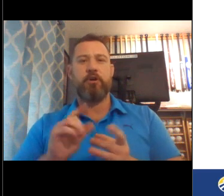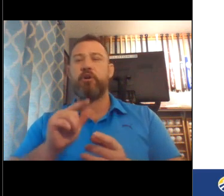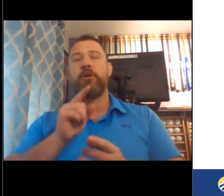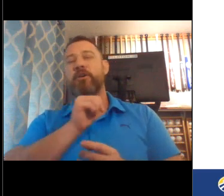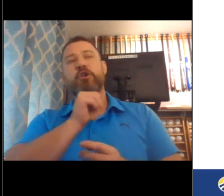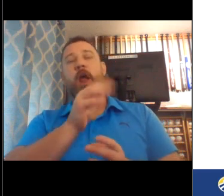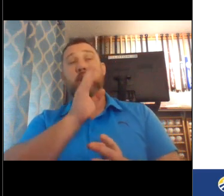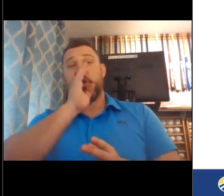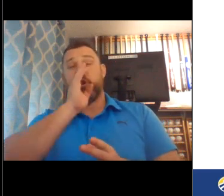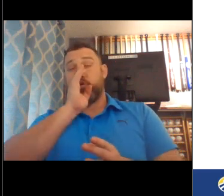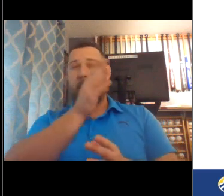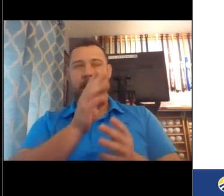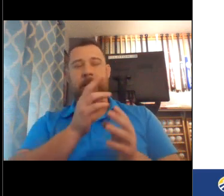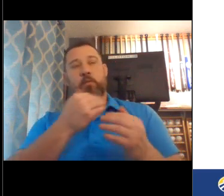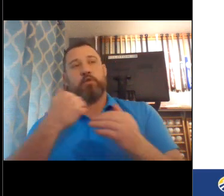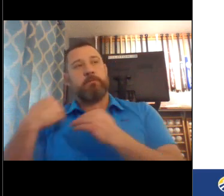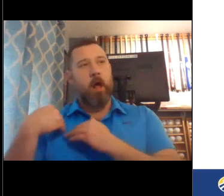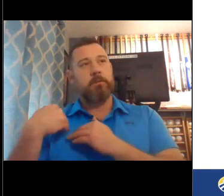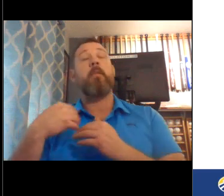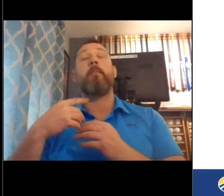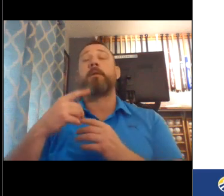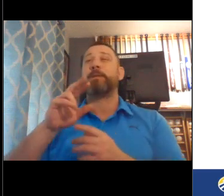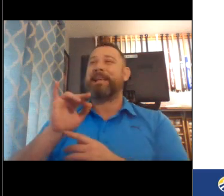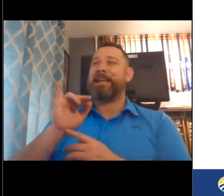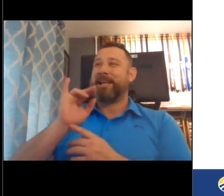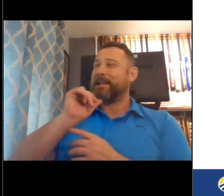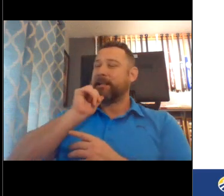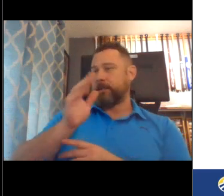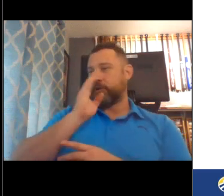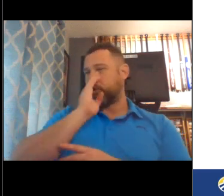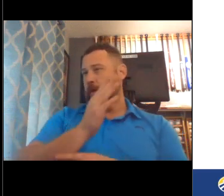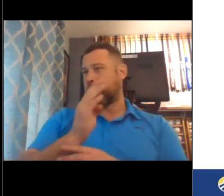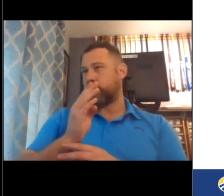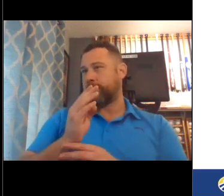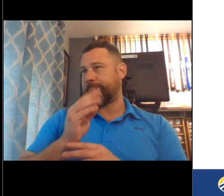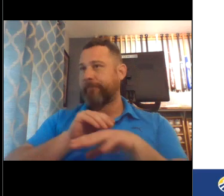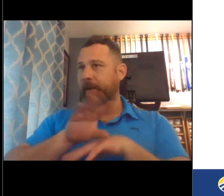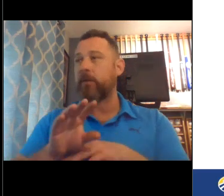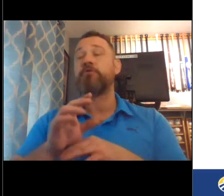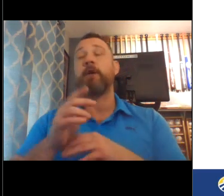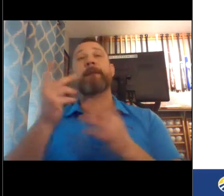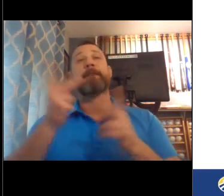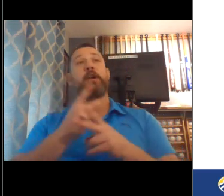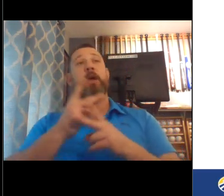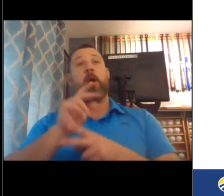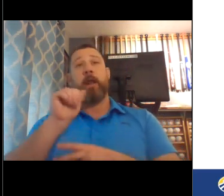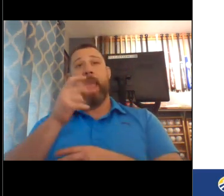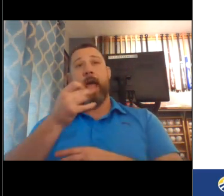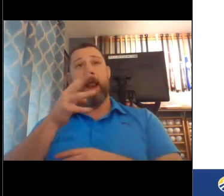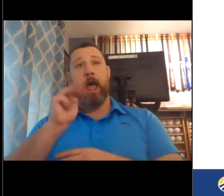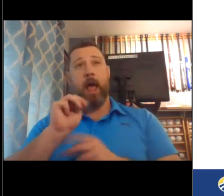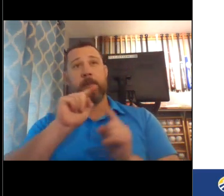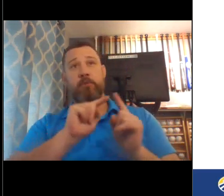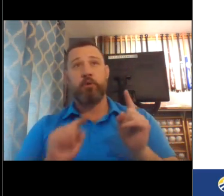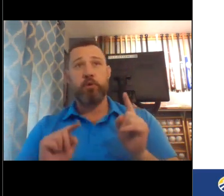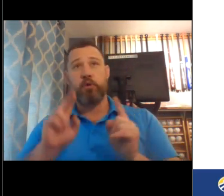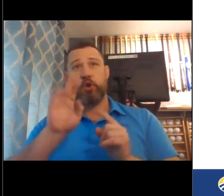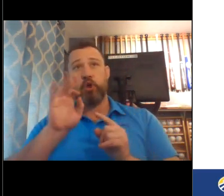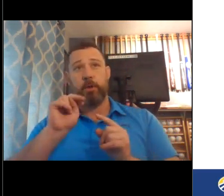for this, but it was sort of an indirect effect of trying to figure out that Anaheim to Union Station, LA,